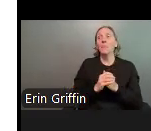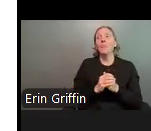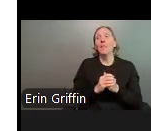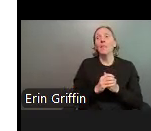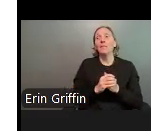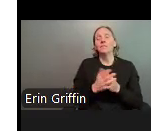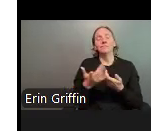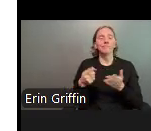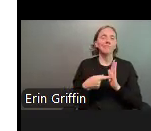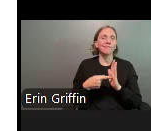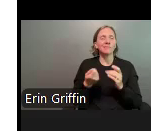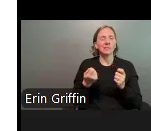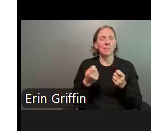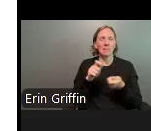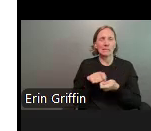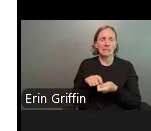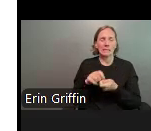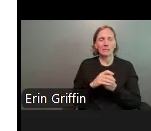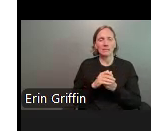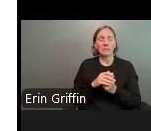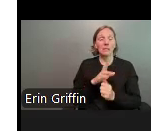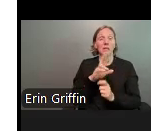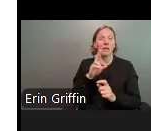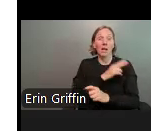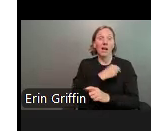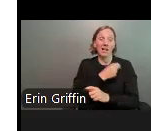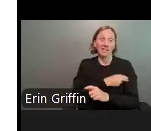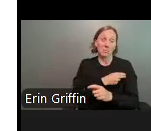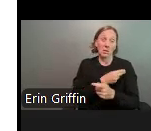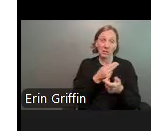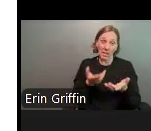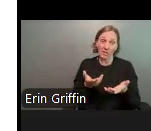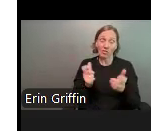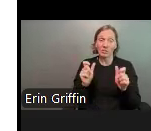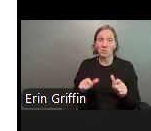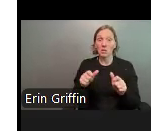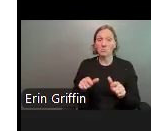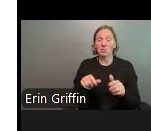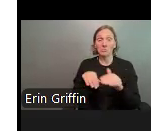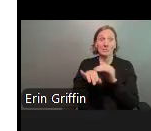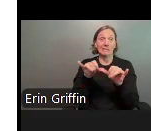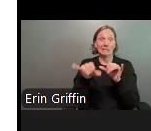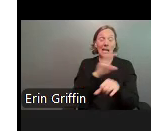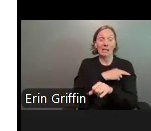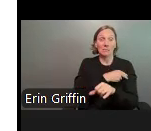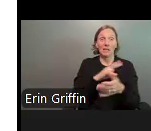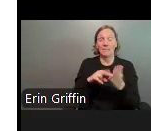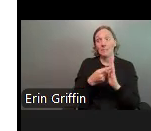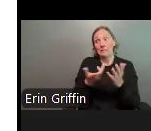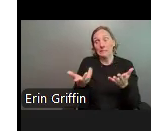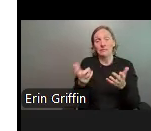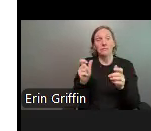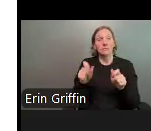a hospitalization that may be applicable to you to read more. And there may be pieces of care that are covered under